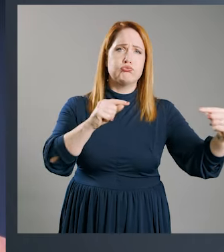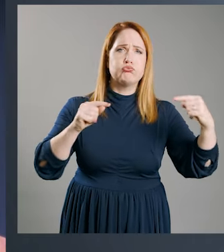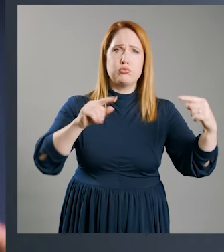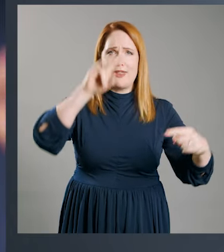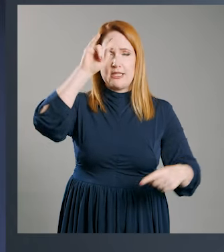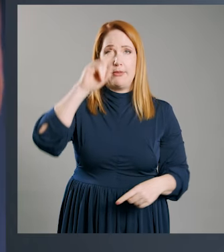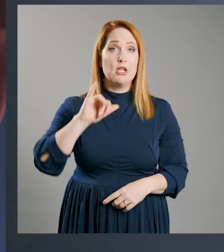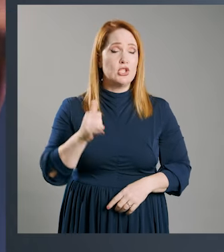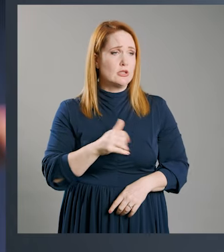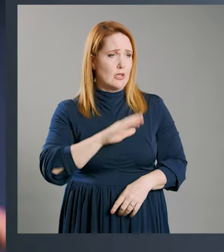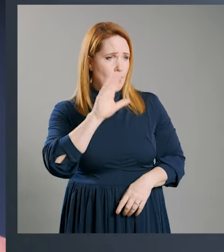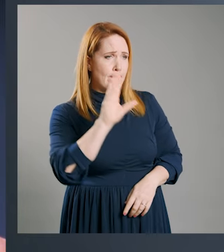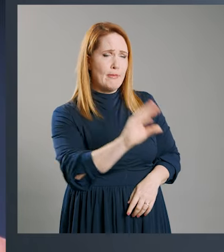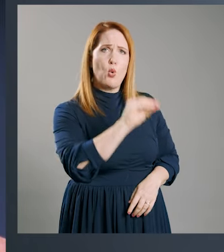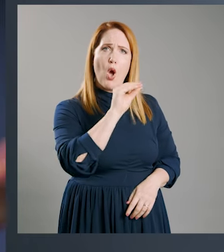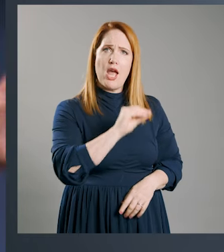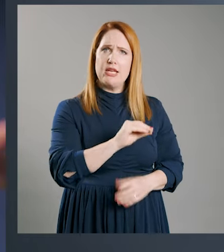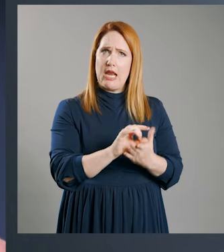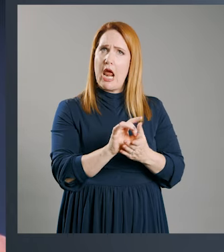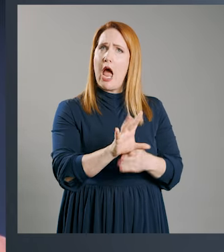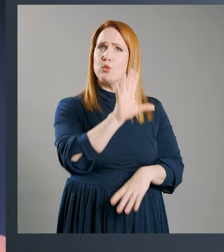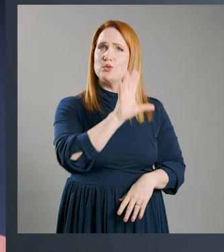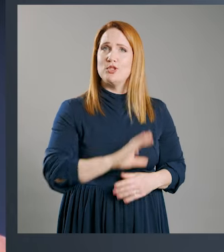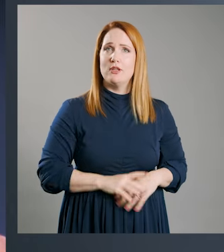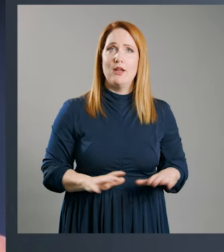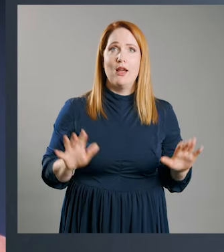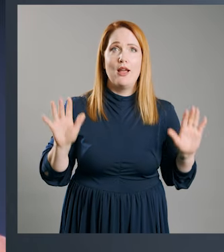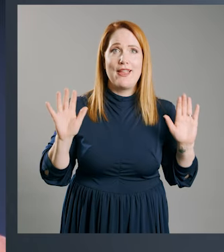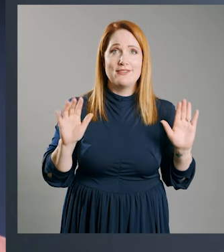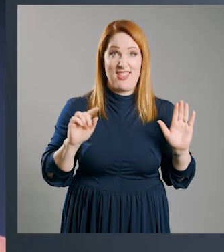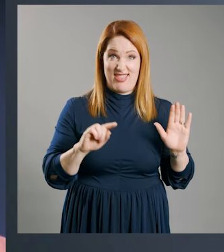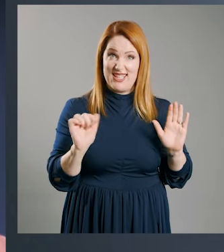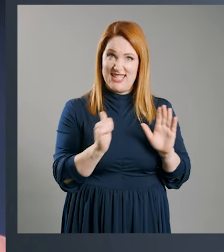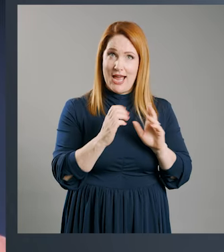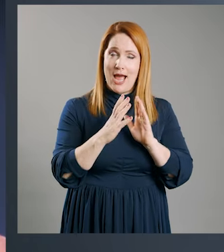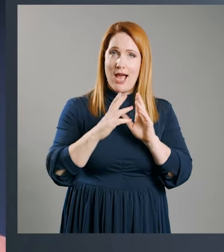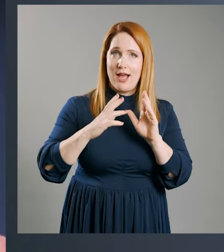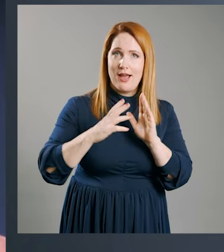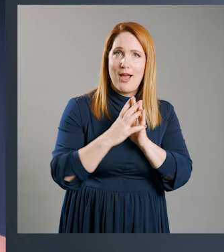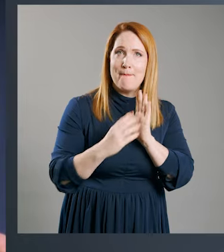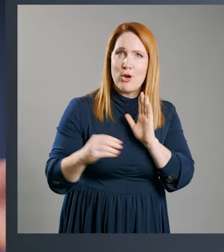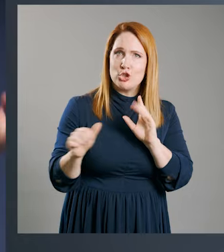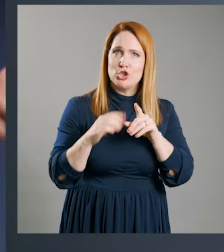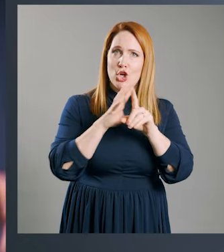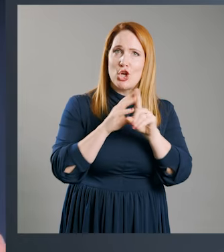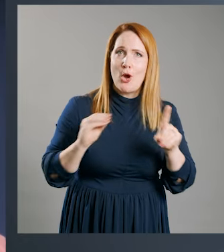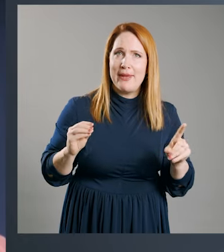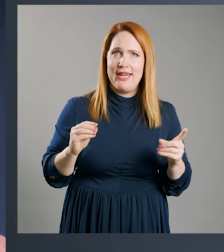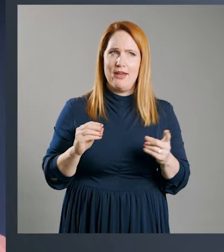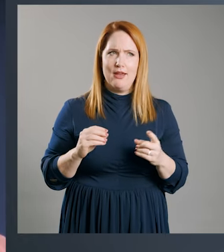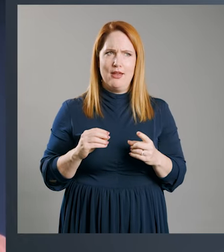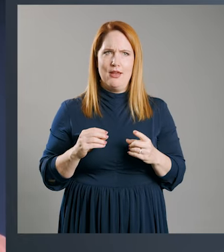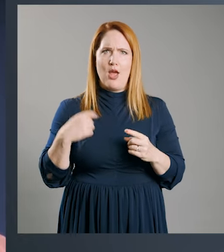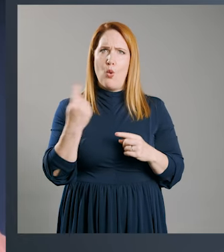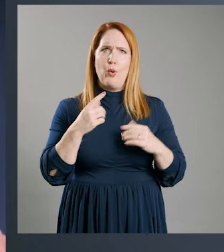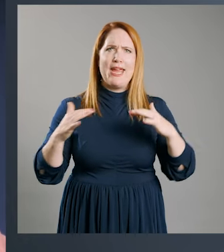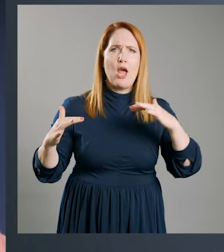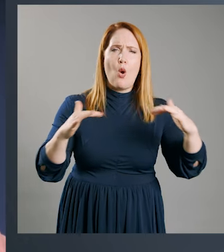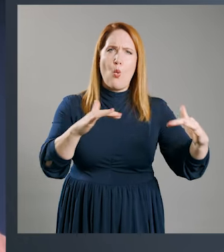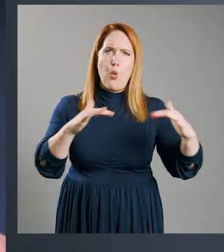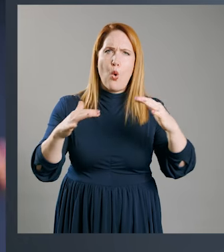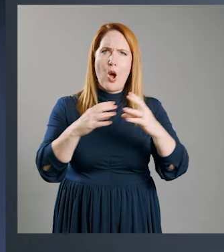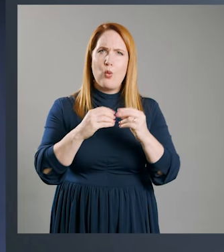spirit. He just said, "Be quiet and get away from him." That's our model, friends. We don't have to be intimidated. It's not us going to